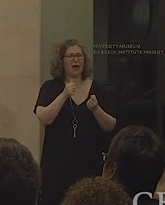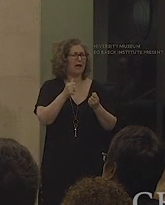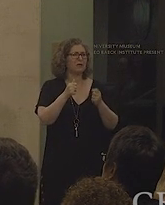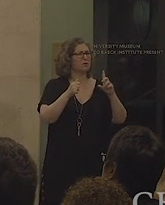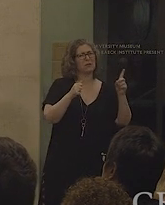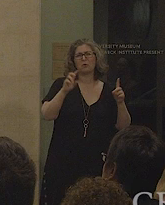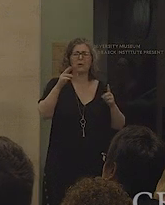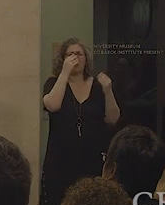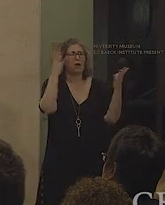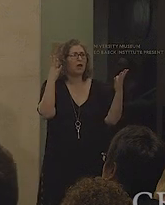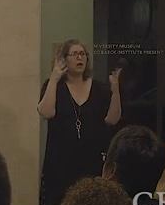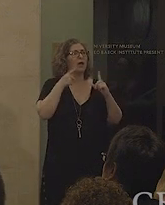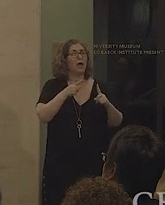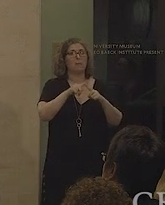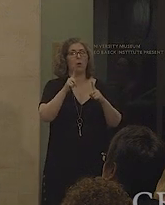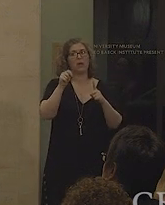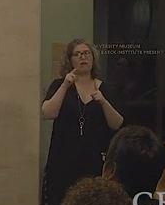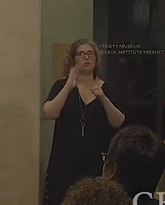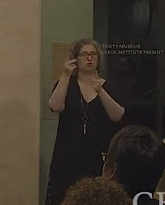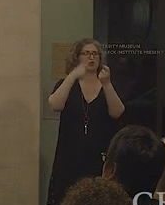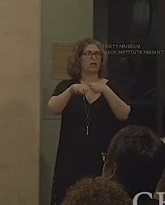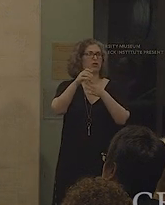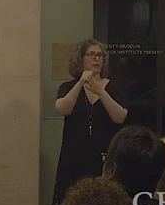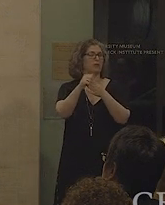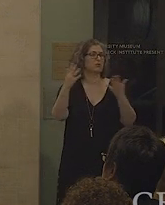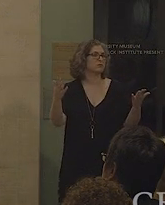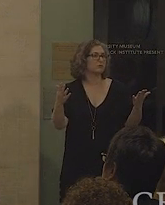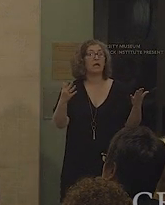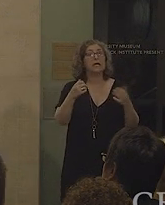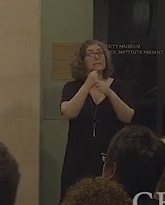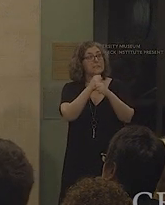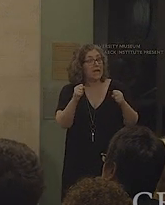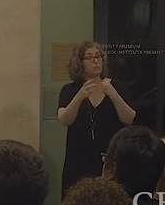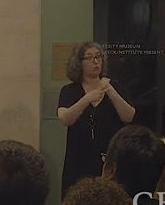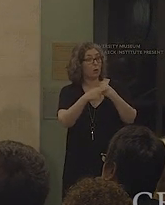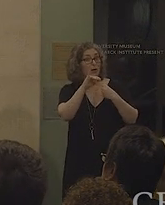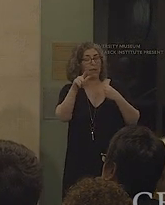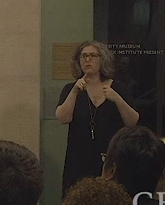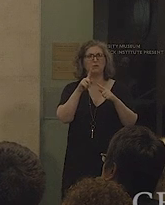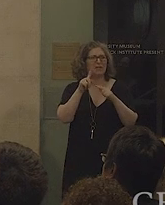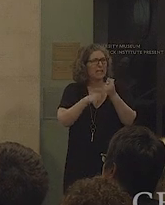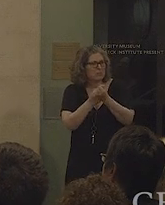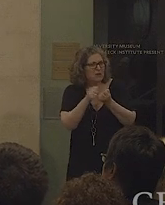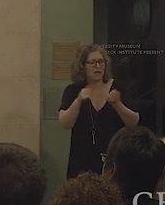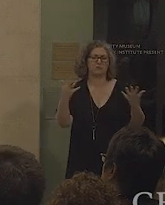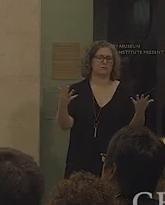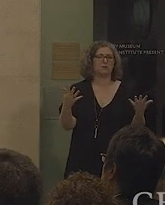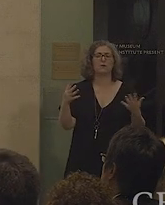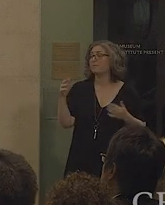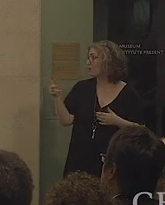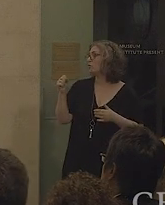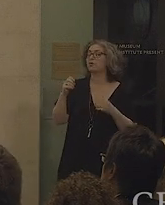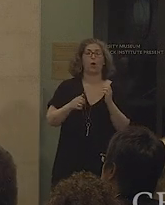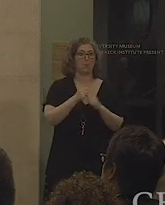now we need to do something about that leadership. Safe storage bills, and they can't even get behind it. So the sheriff of Douglas